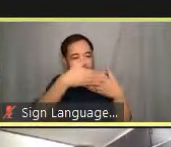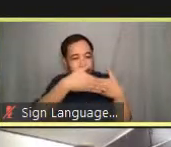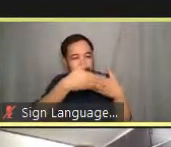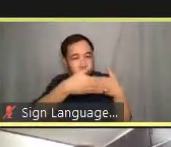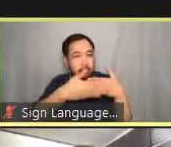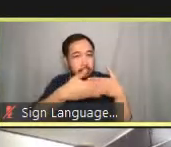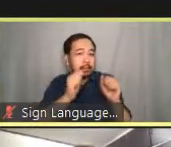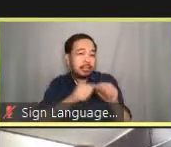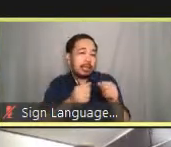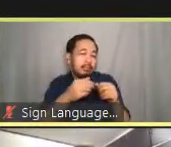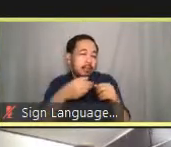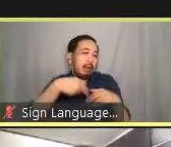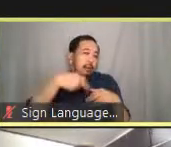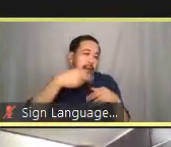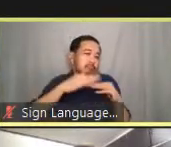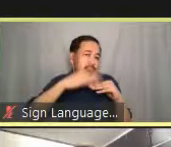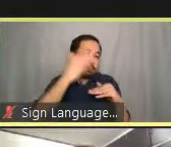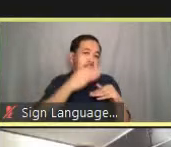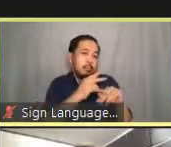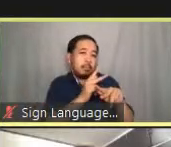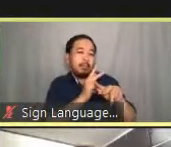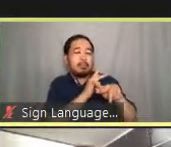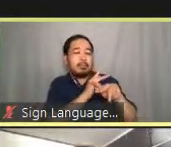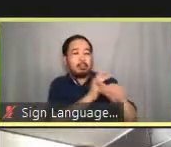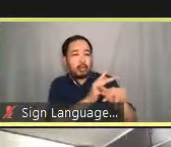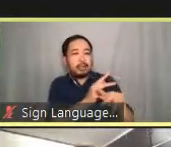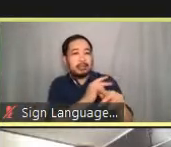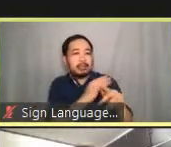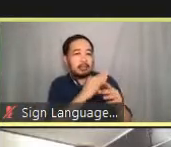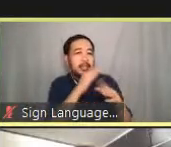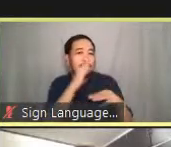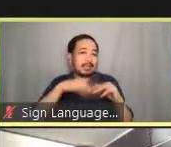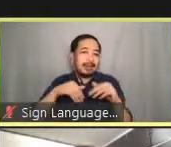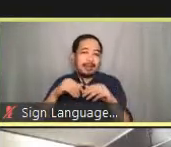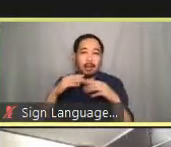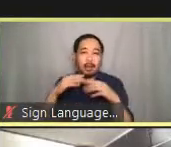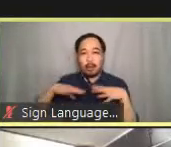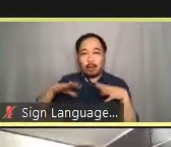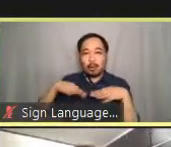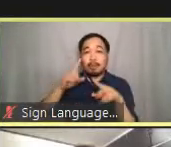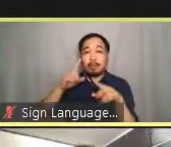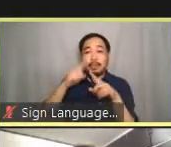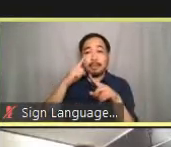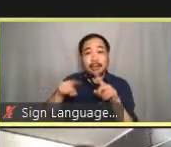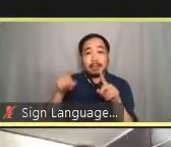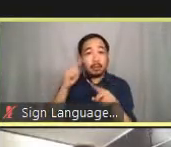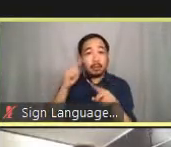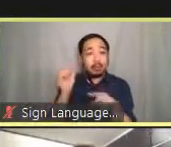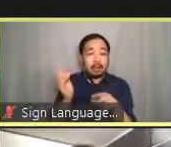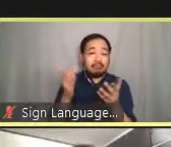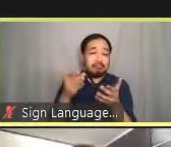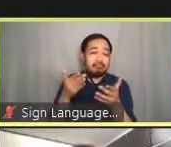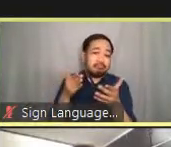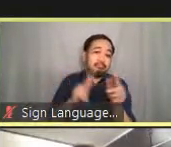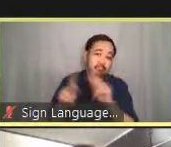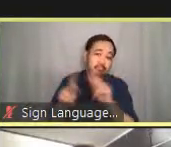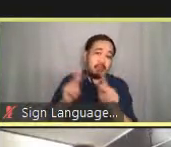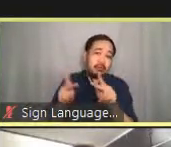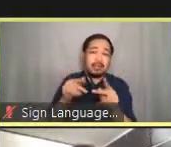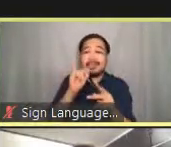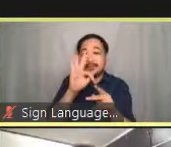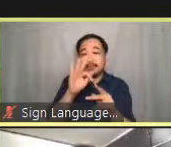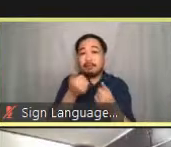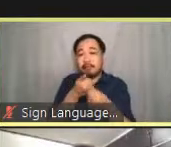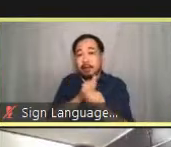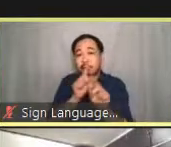po yung protection niya compared to mask. Pero for the general, as long as you are